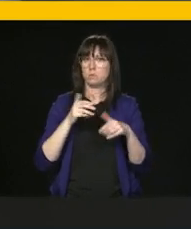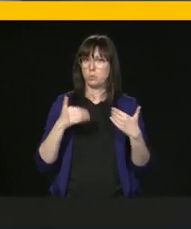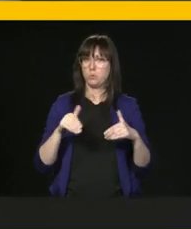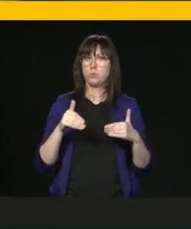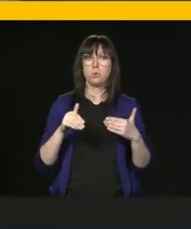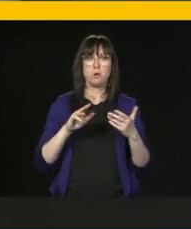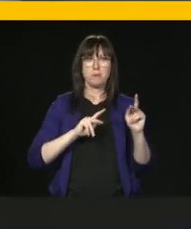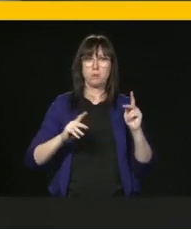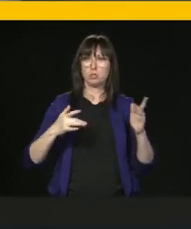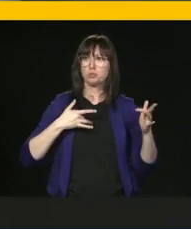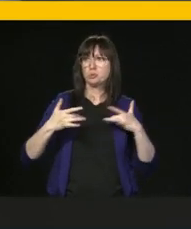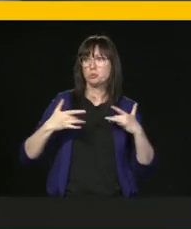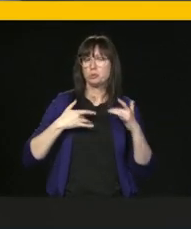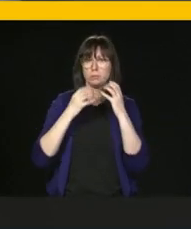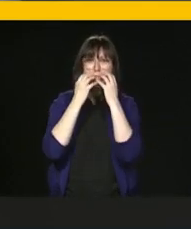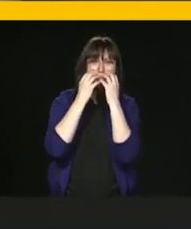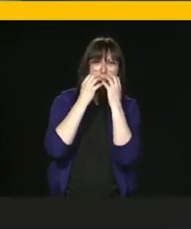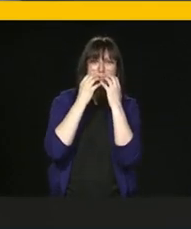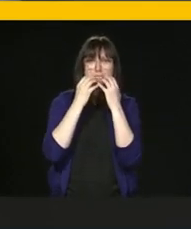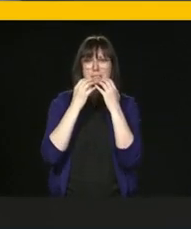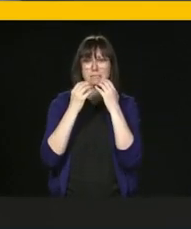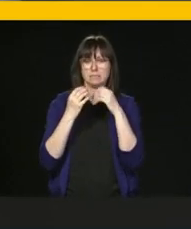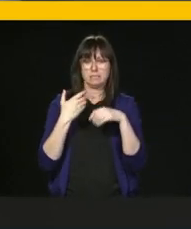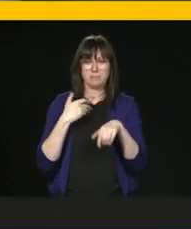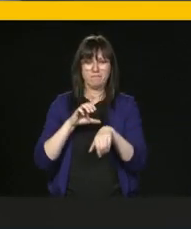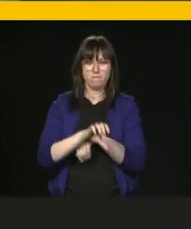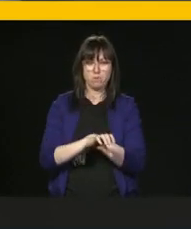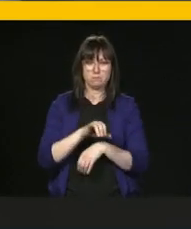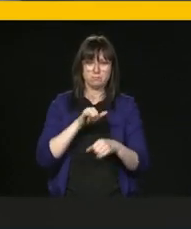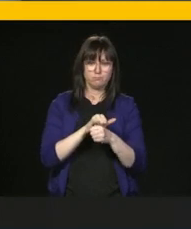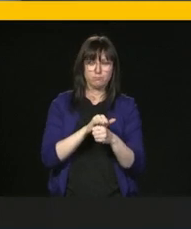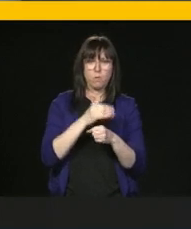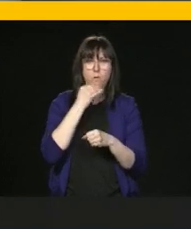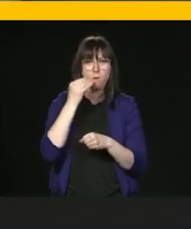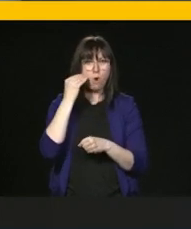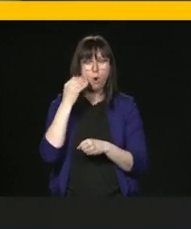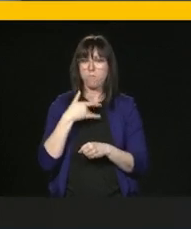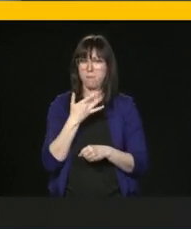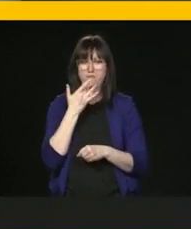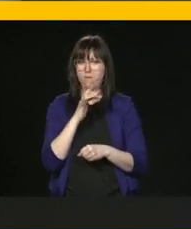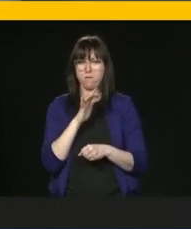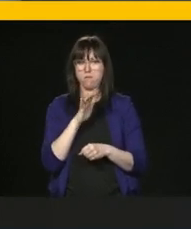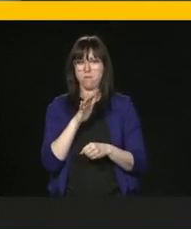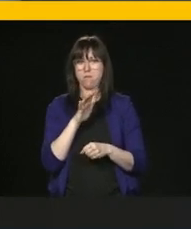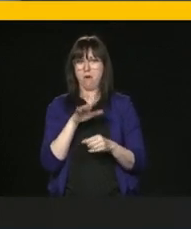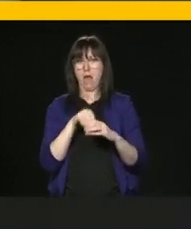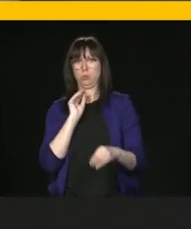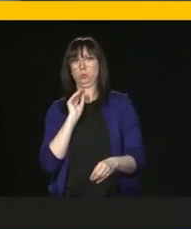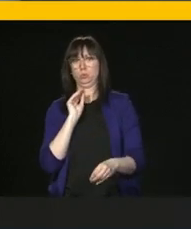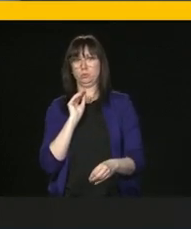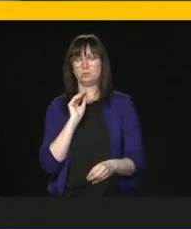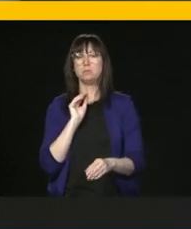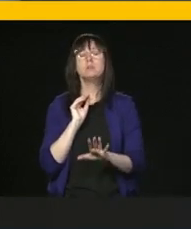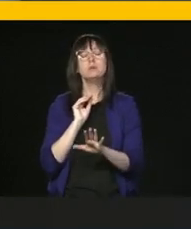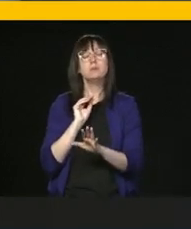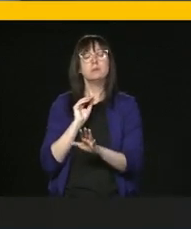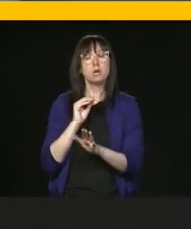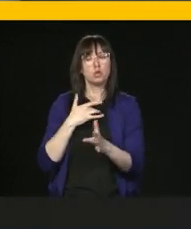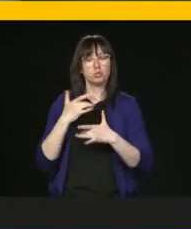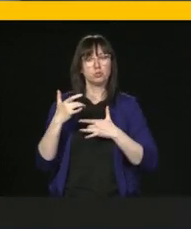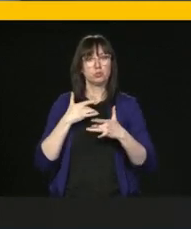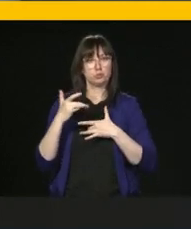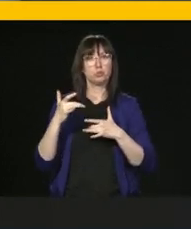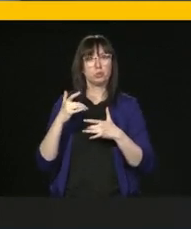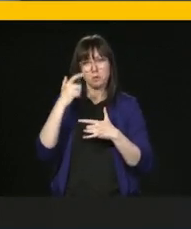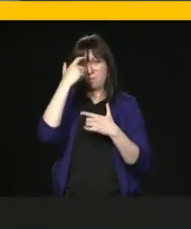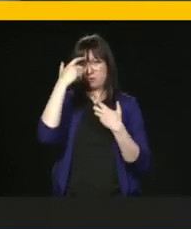into situations that they would prefer not to be. So, yes, I'm very concerned about the rise in mental health concerns.